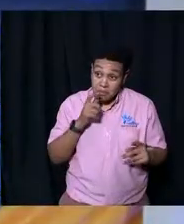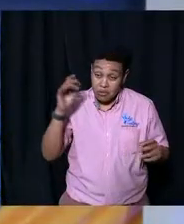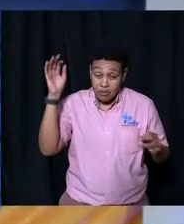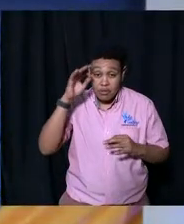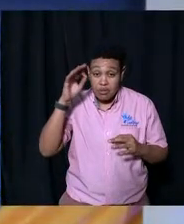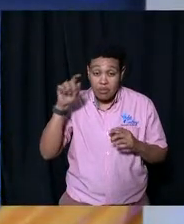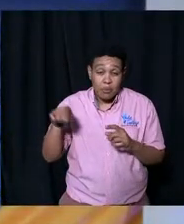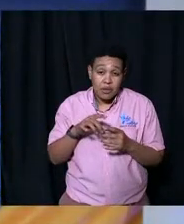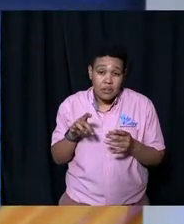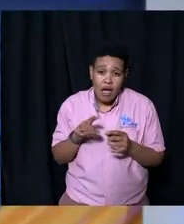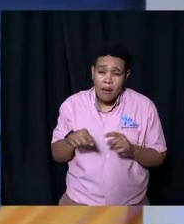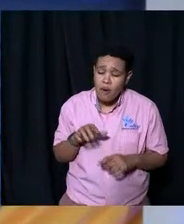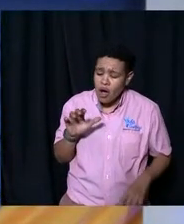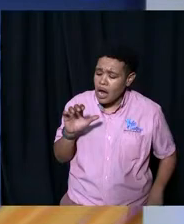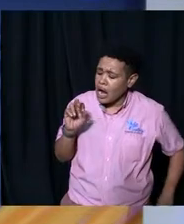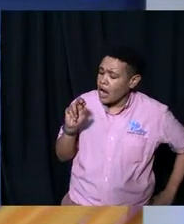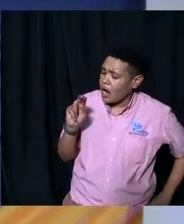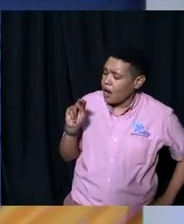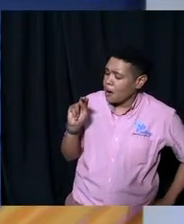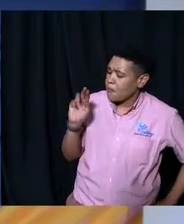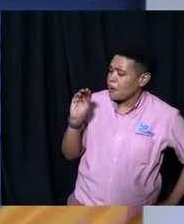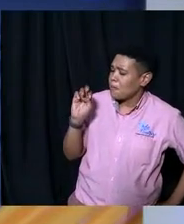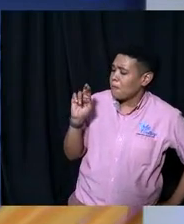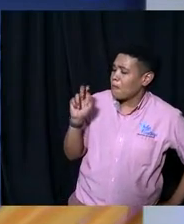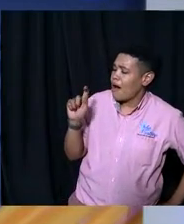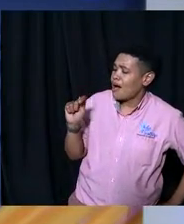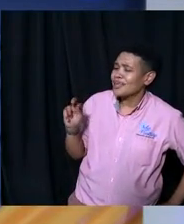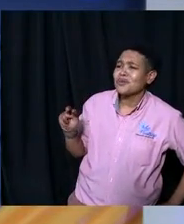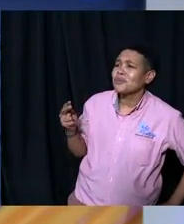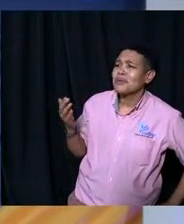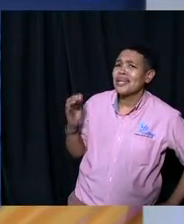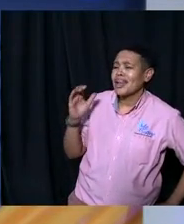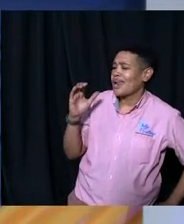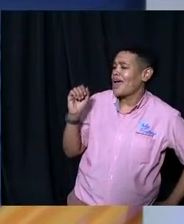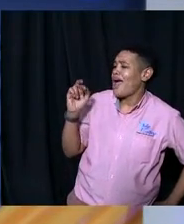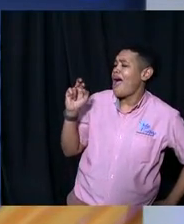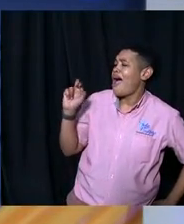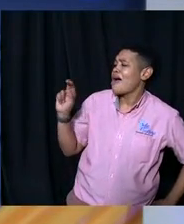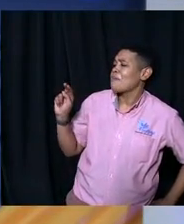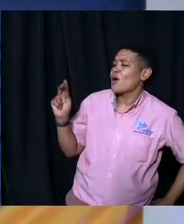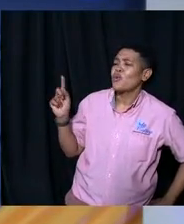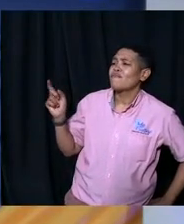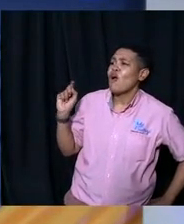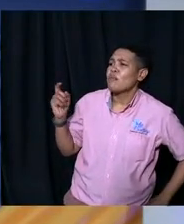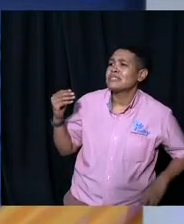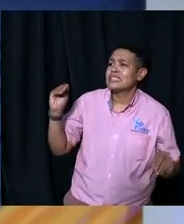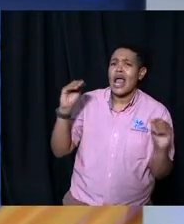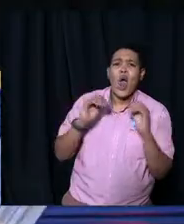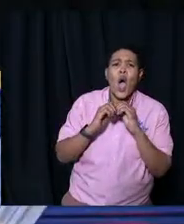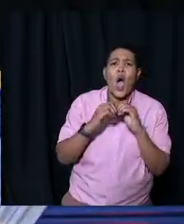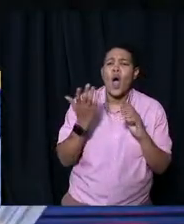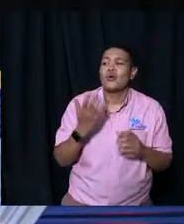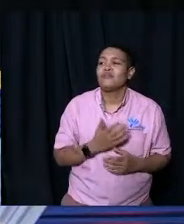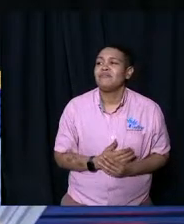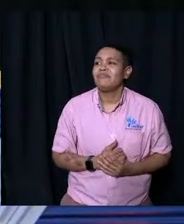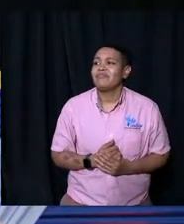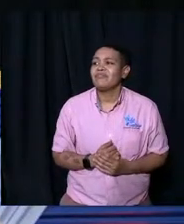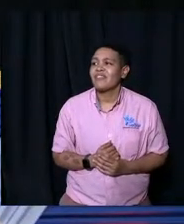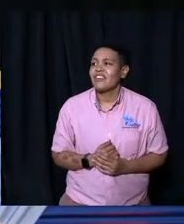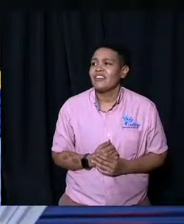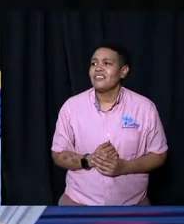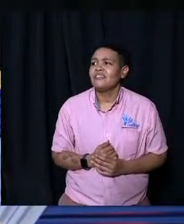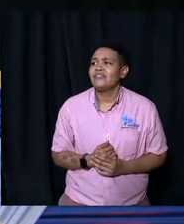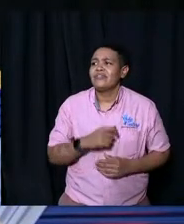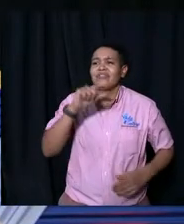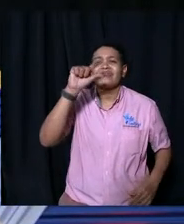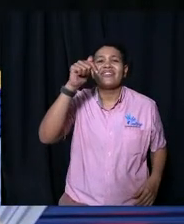what you're talking about. So tell us, where does carbon come from that we think about selling carbon? So we emit